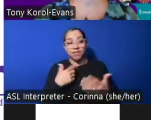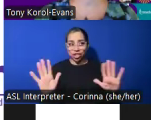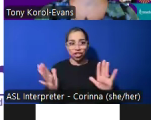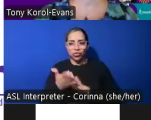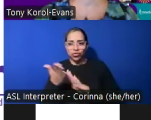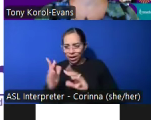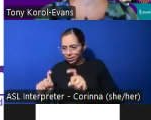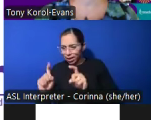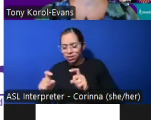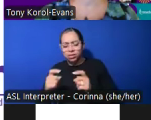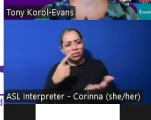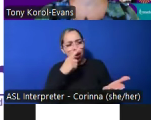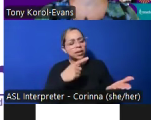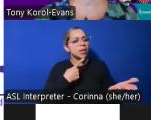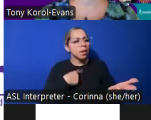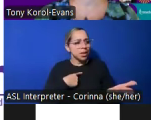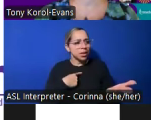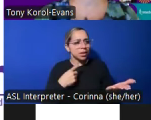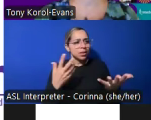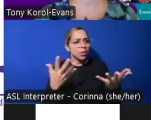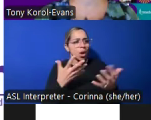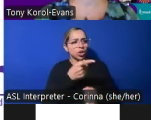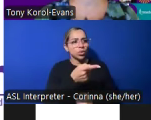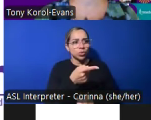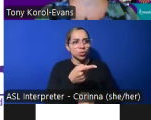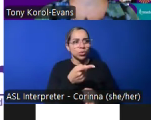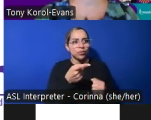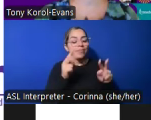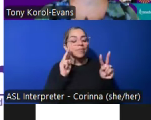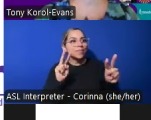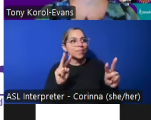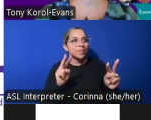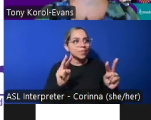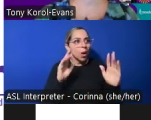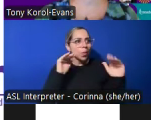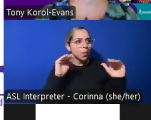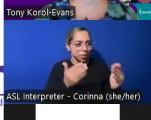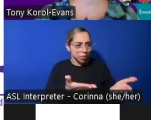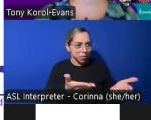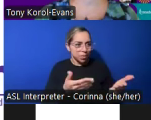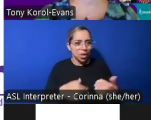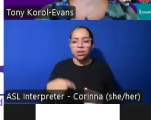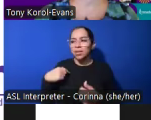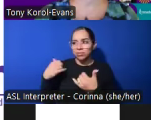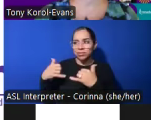Can you tell me what you're hoping the outcome will be? Well, I'm still in college, so